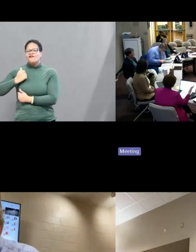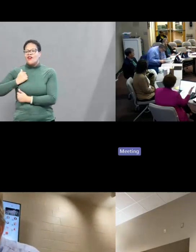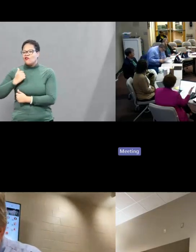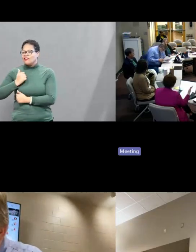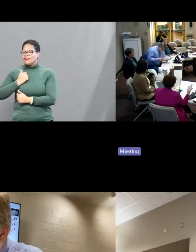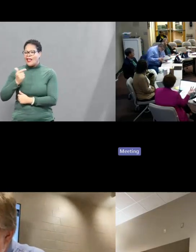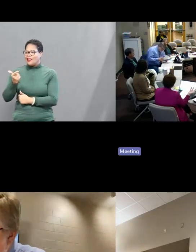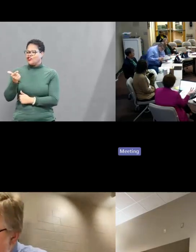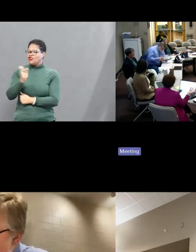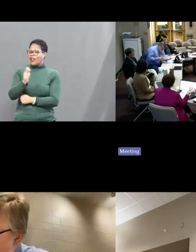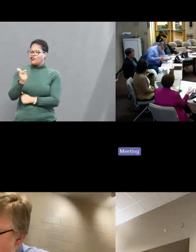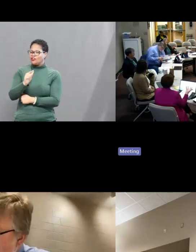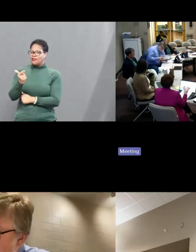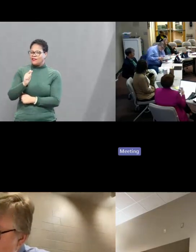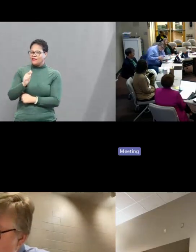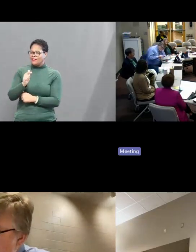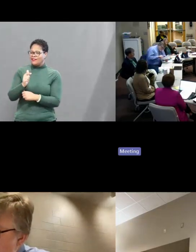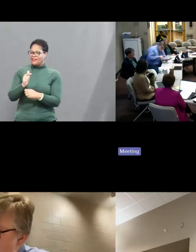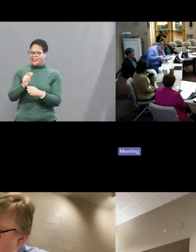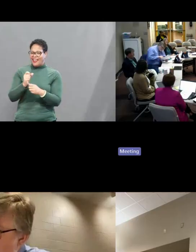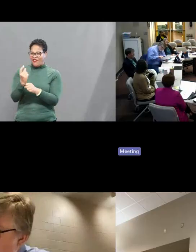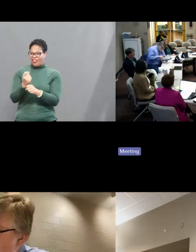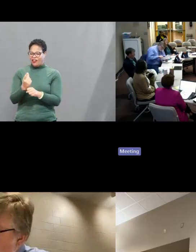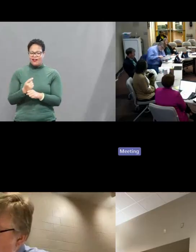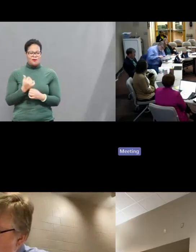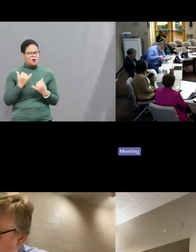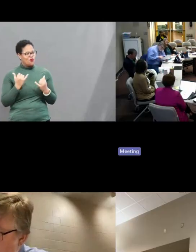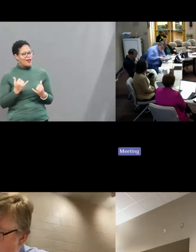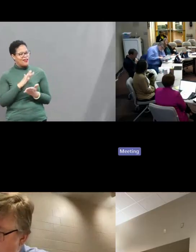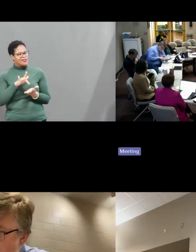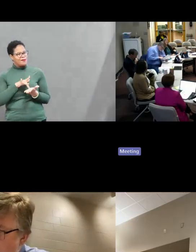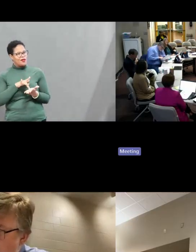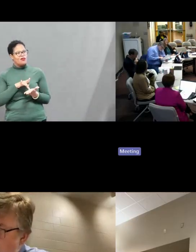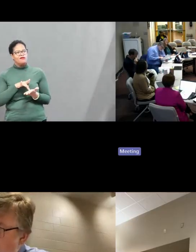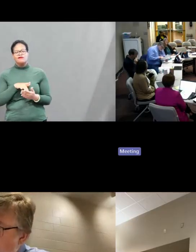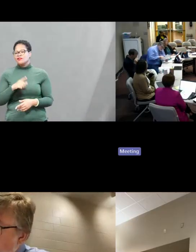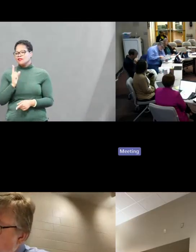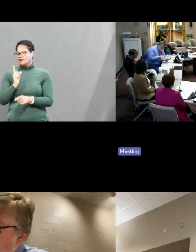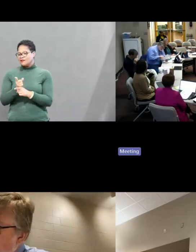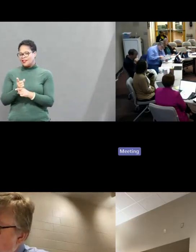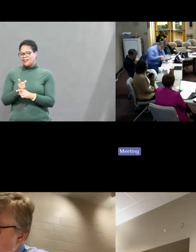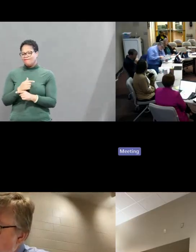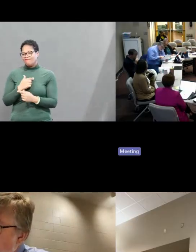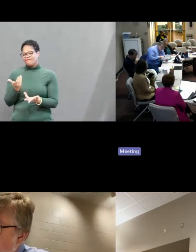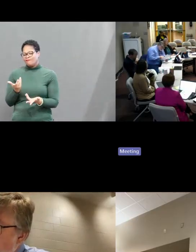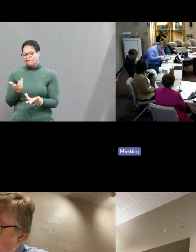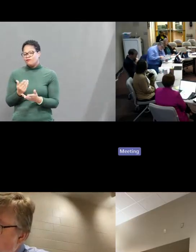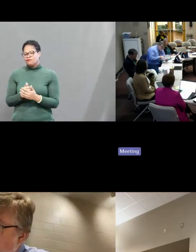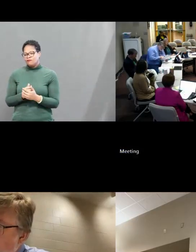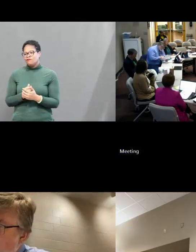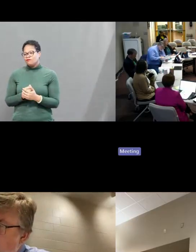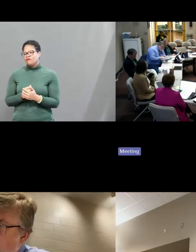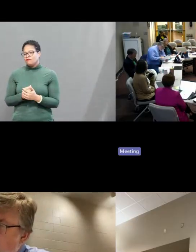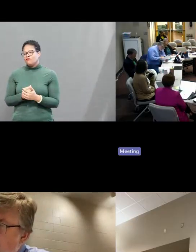changes days of the week every year. but right now it's right in the, Yes, so unfortunately.